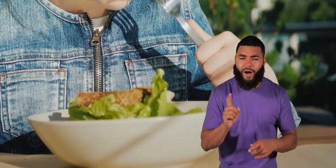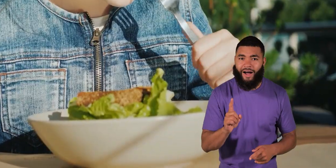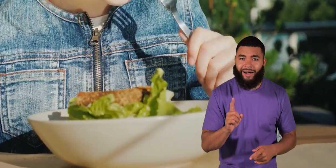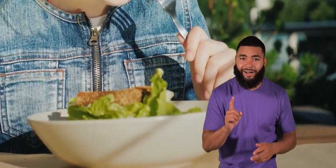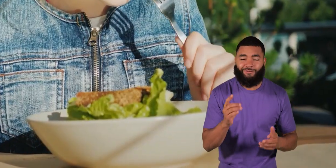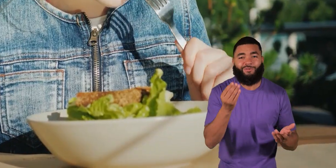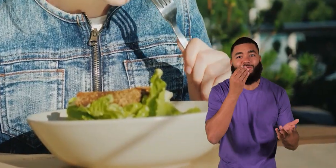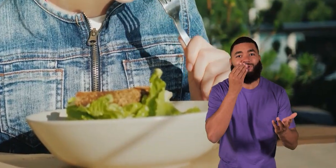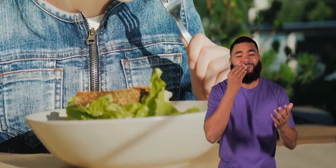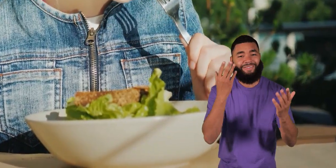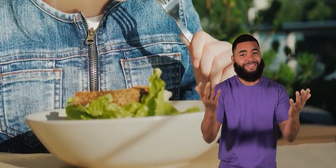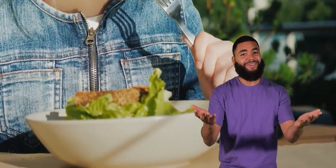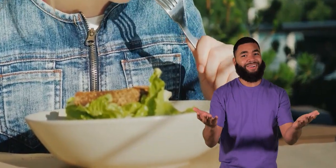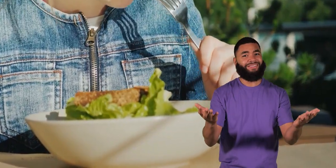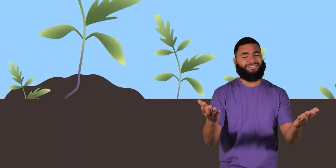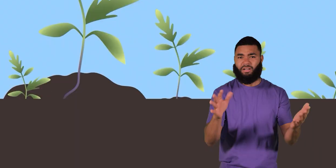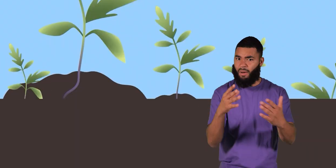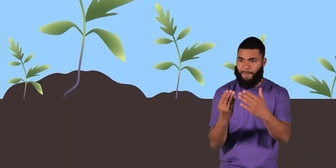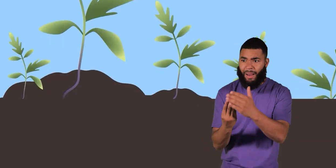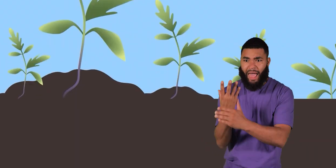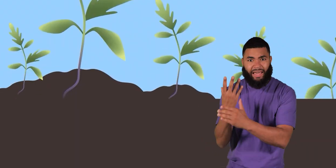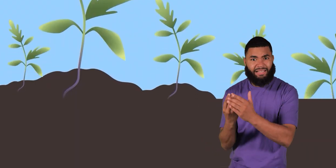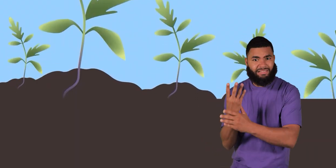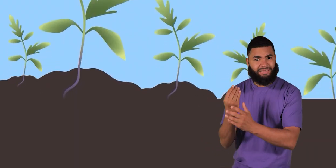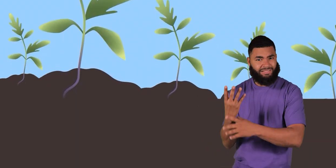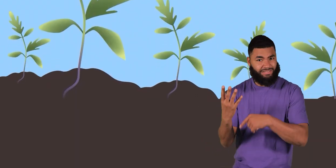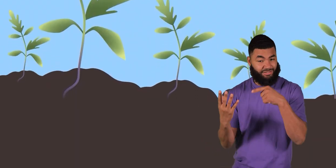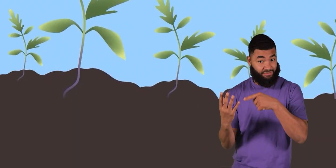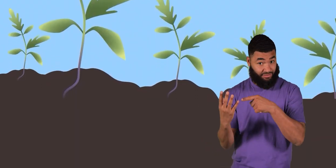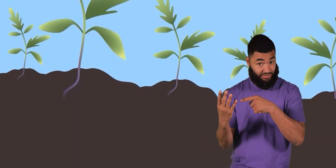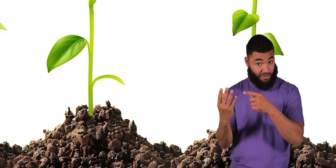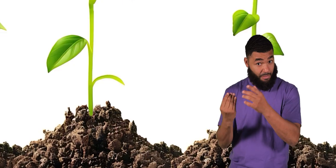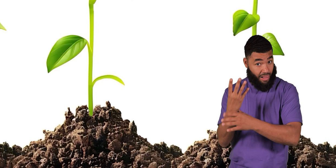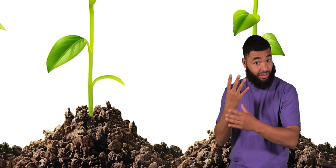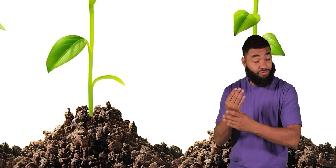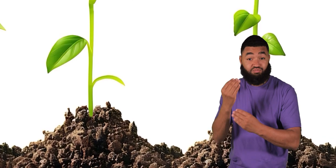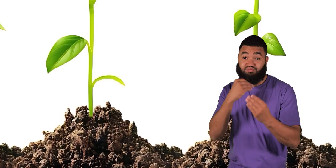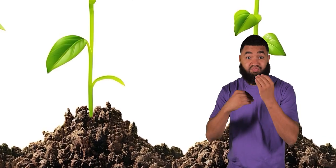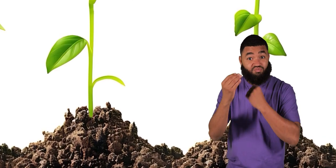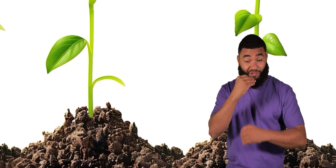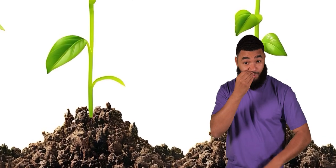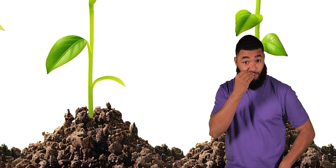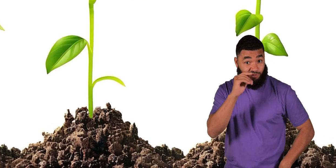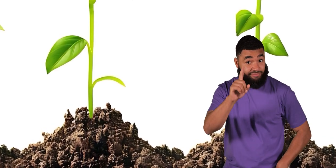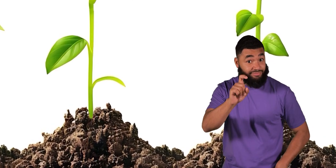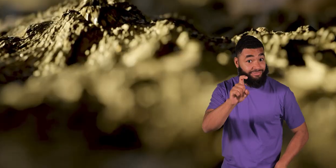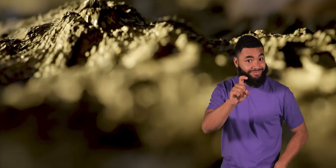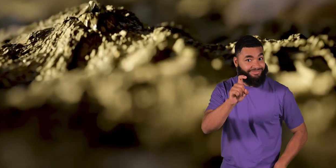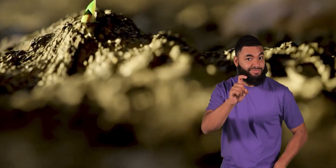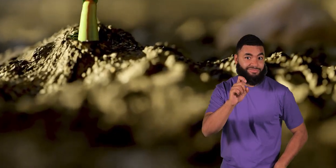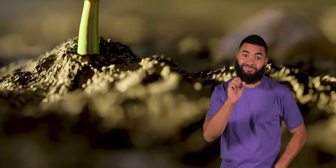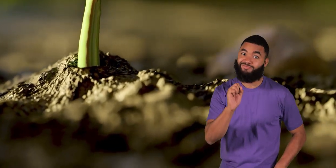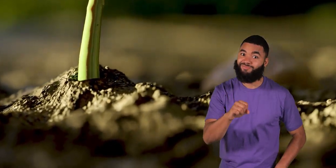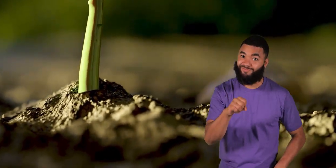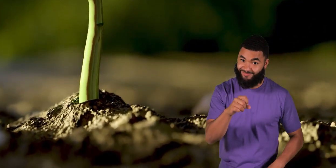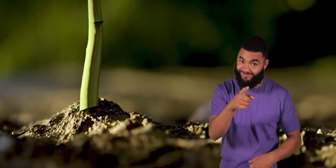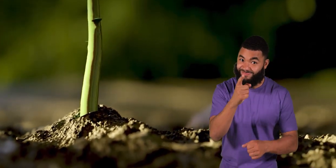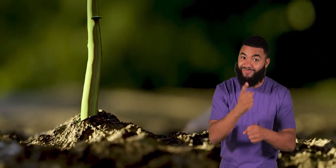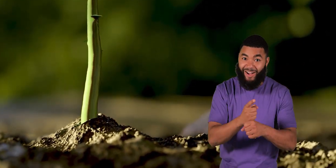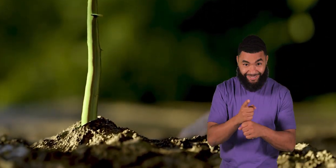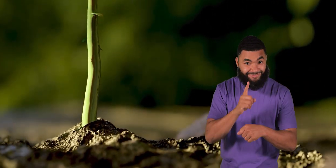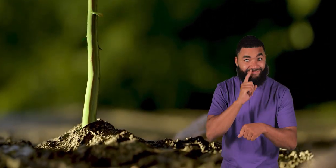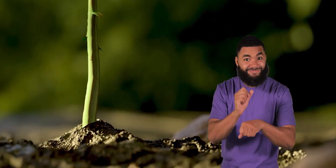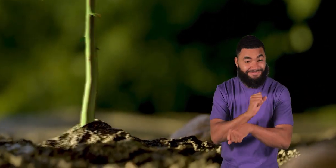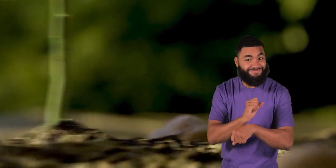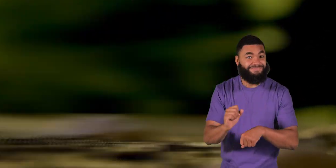From food, of course. What about plants? Do you think they eat food? That's right,